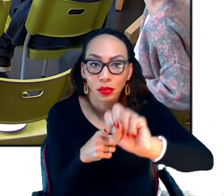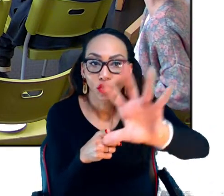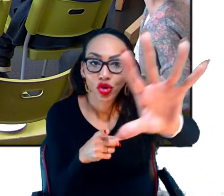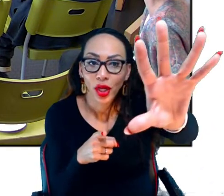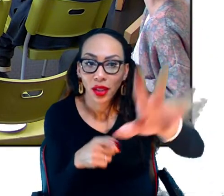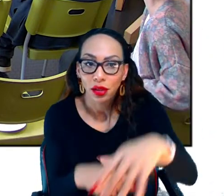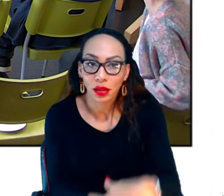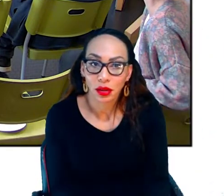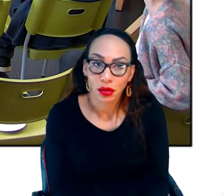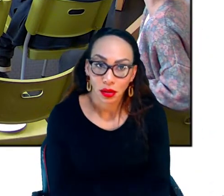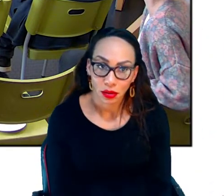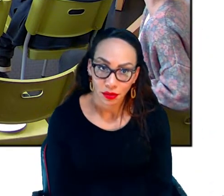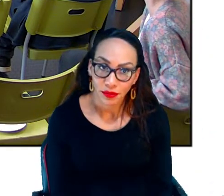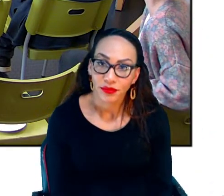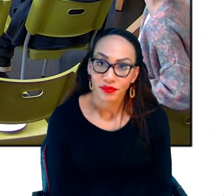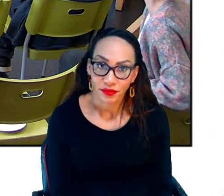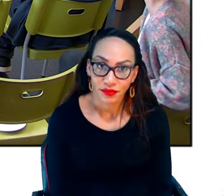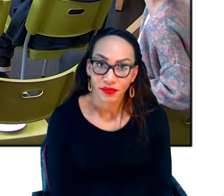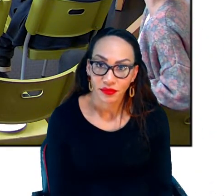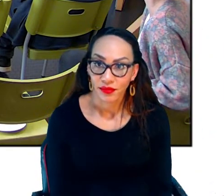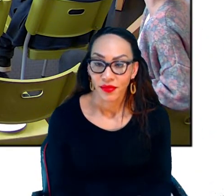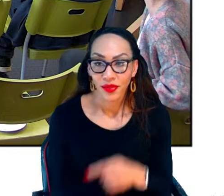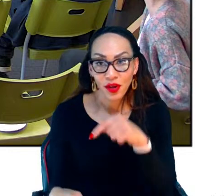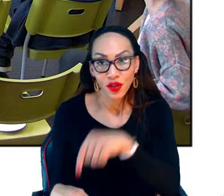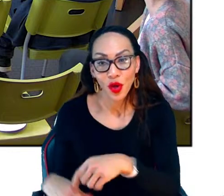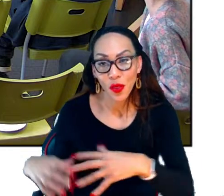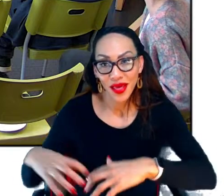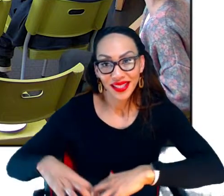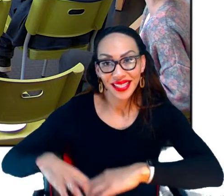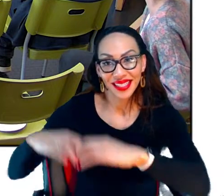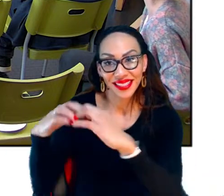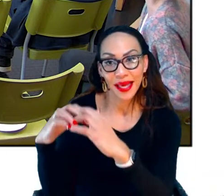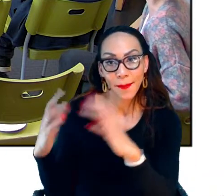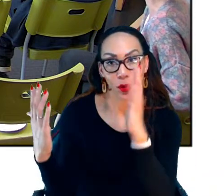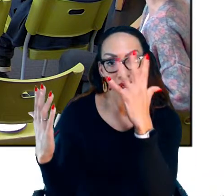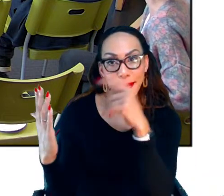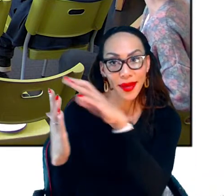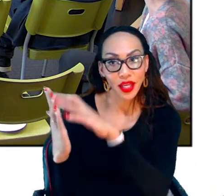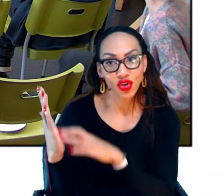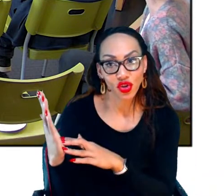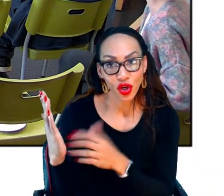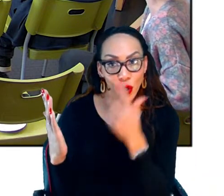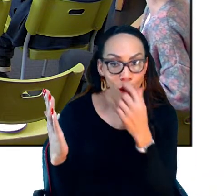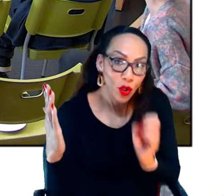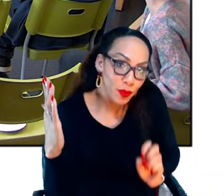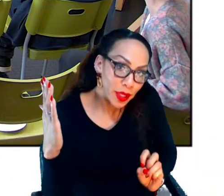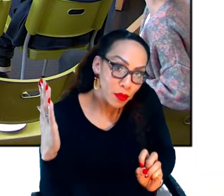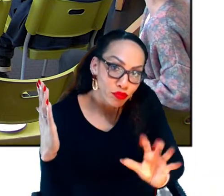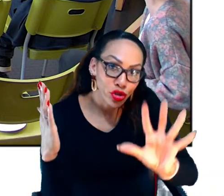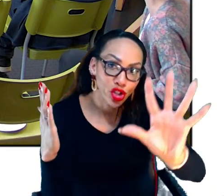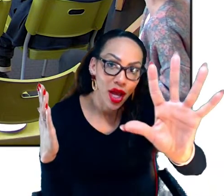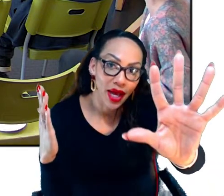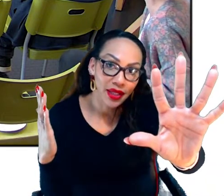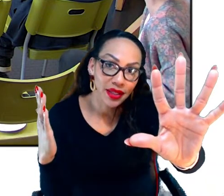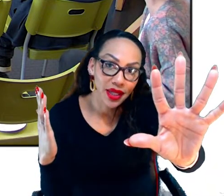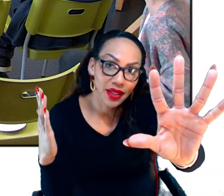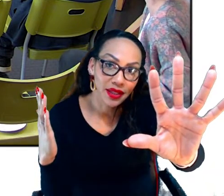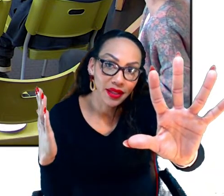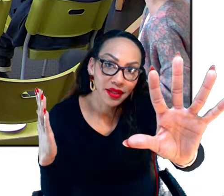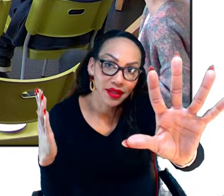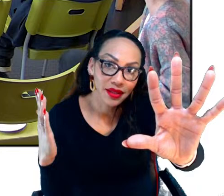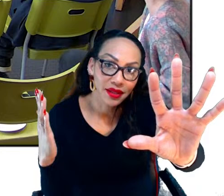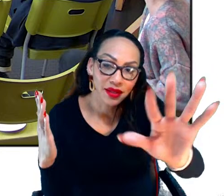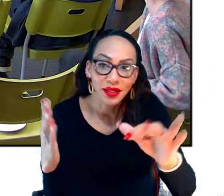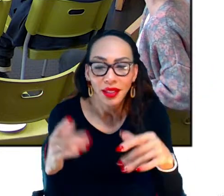be to take these images that I've got and then to project them onto the work. But it would still be the same scale,